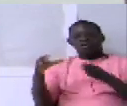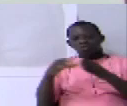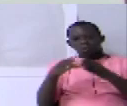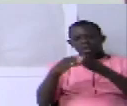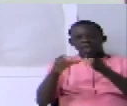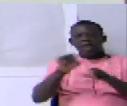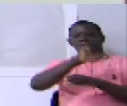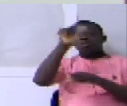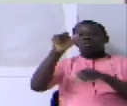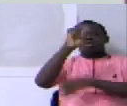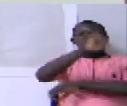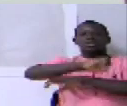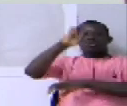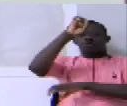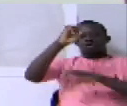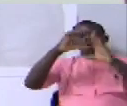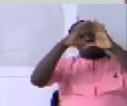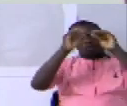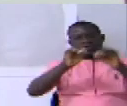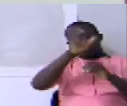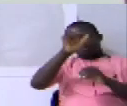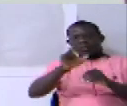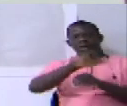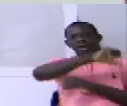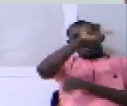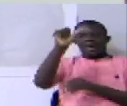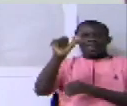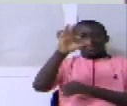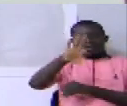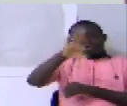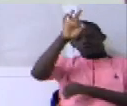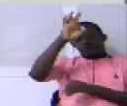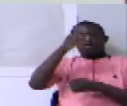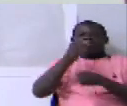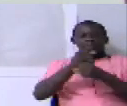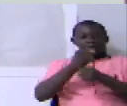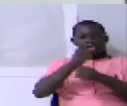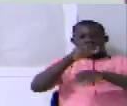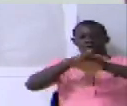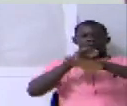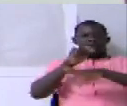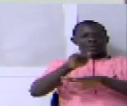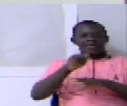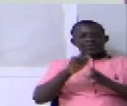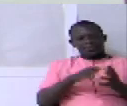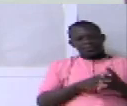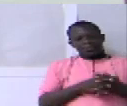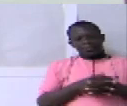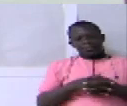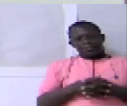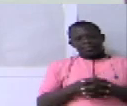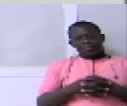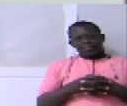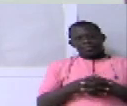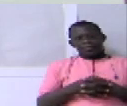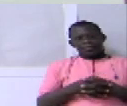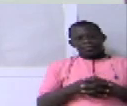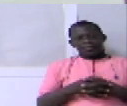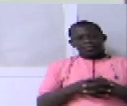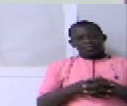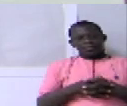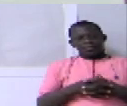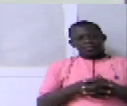the superior officers and a decision arrived at. Mafo yemen kitindi na membota na mbanta kiti